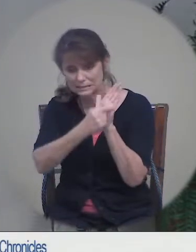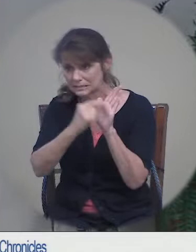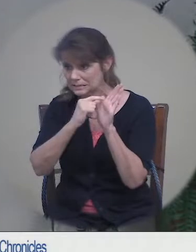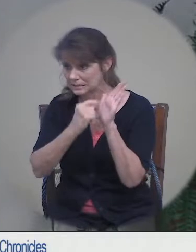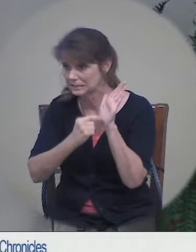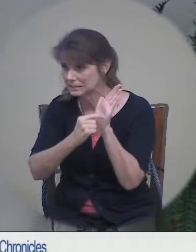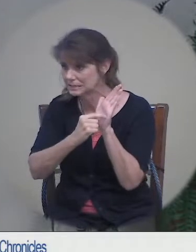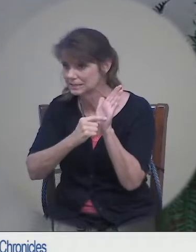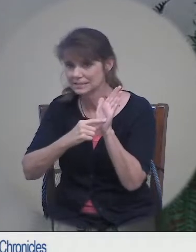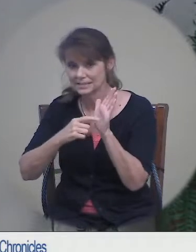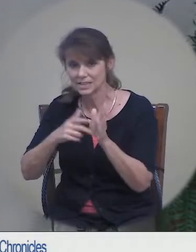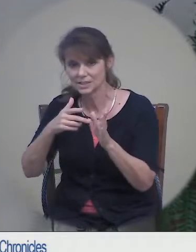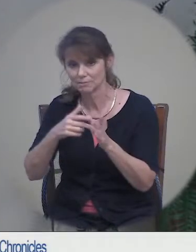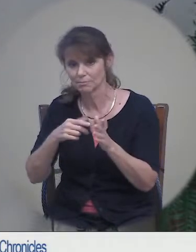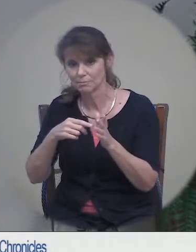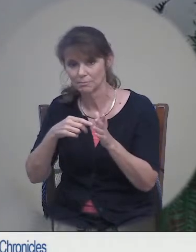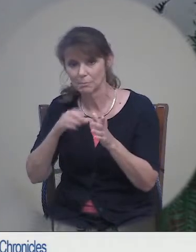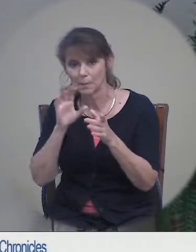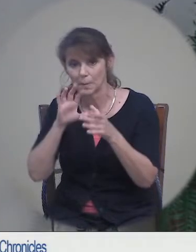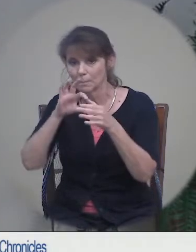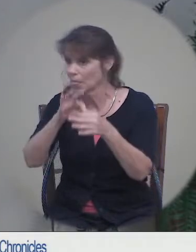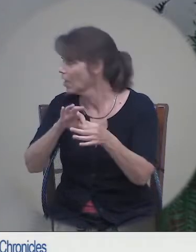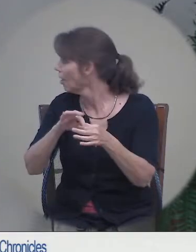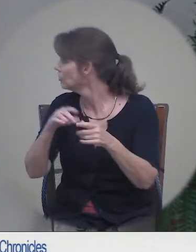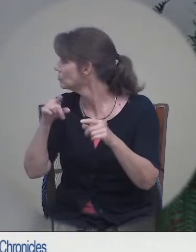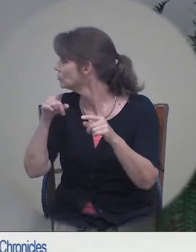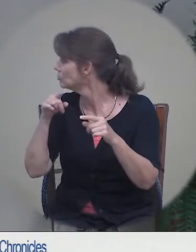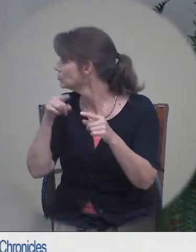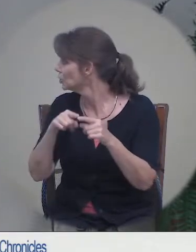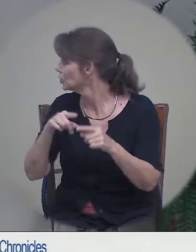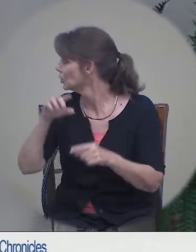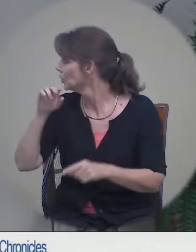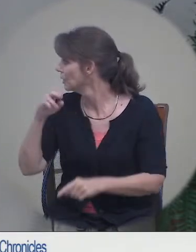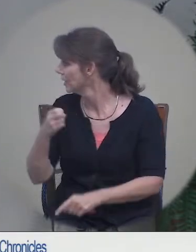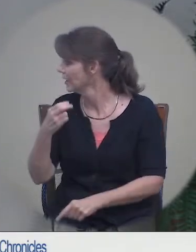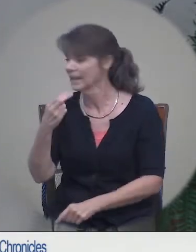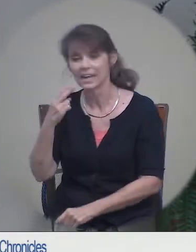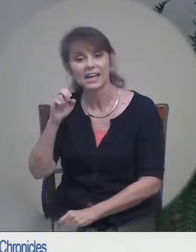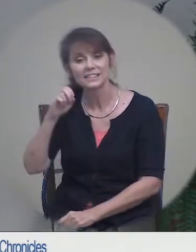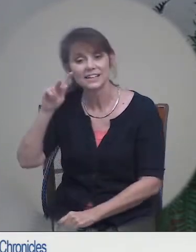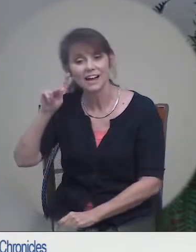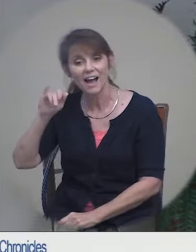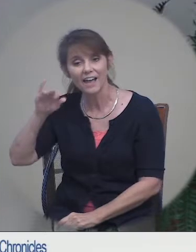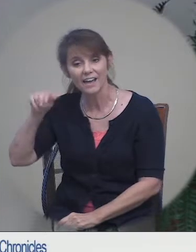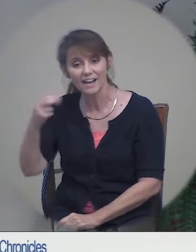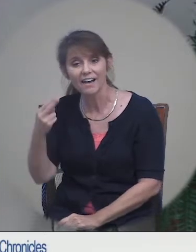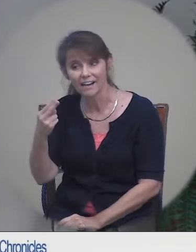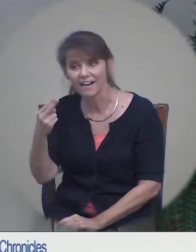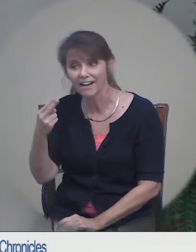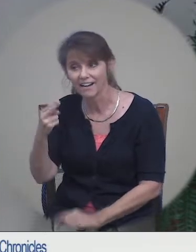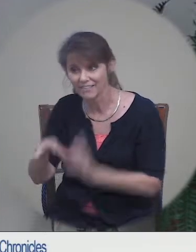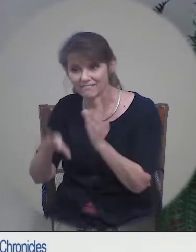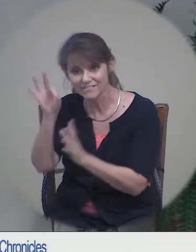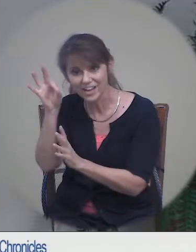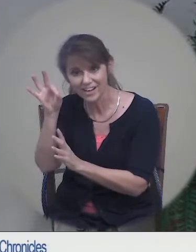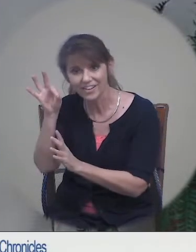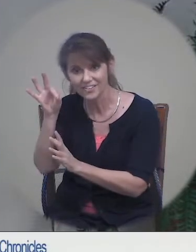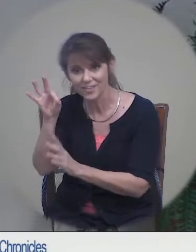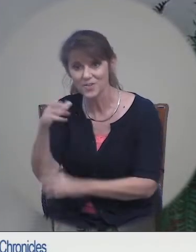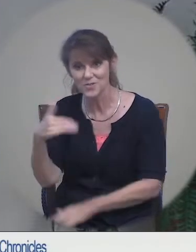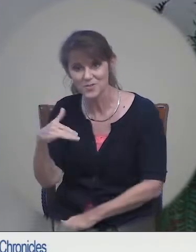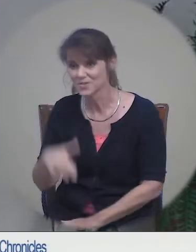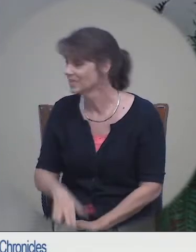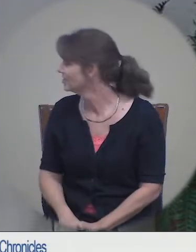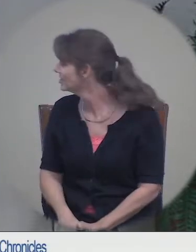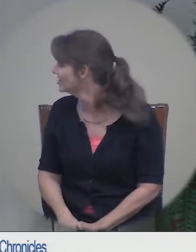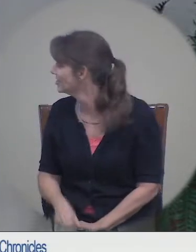Judah. I just put that up there because one of the fascinating things about this reign is probably the